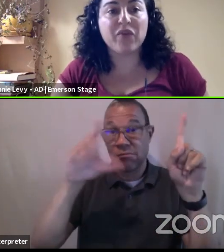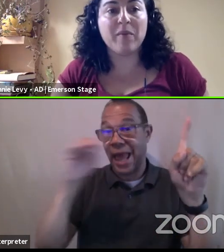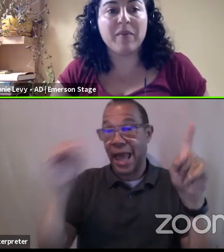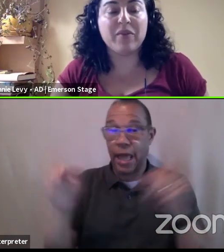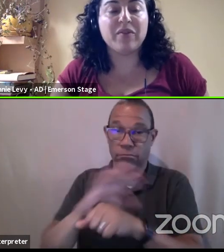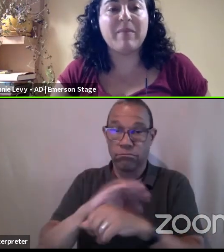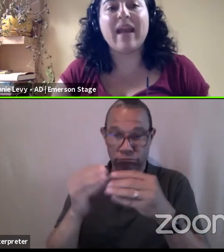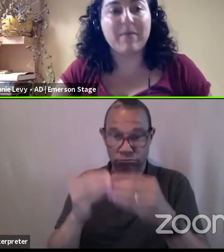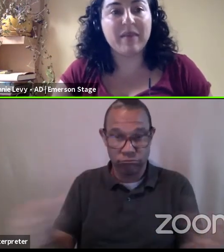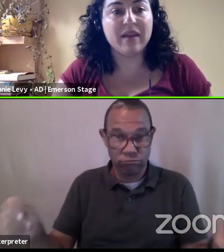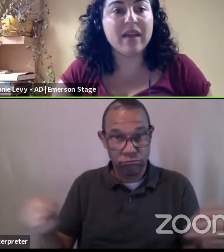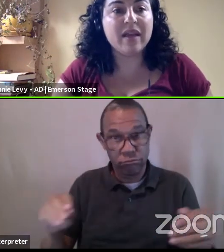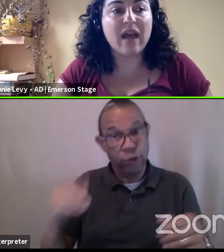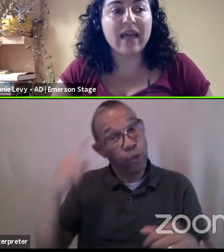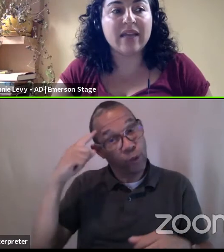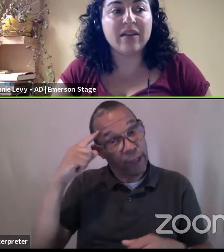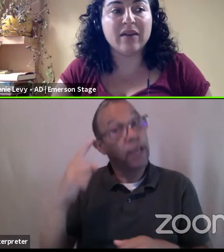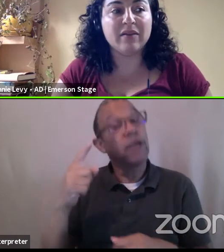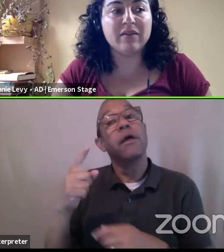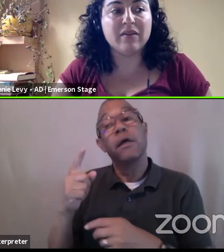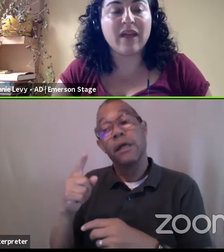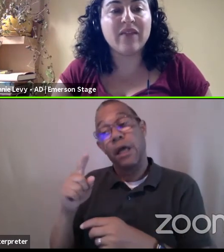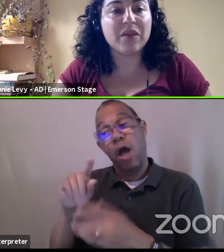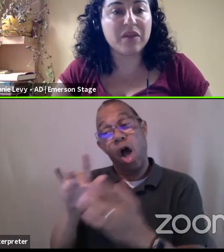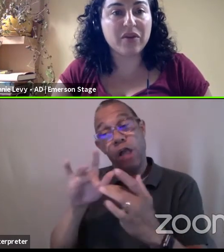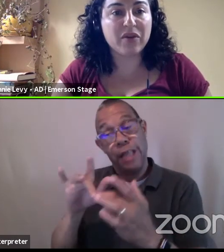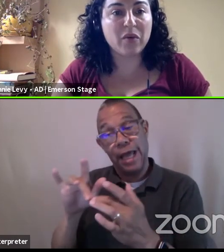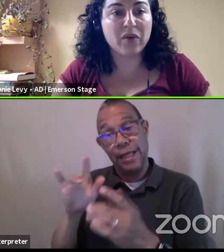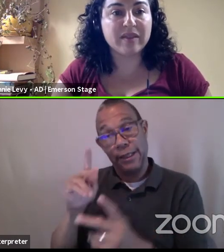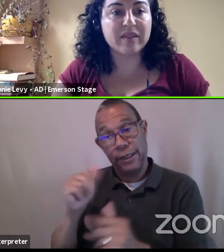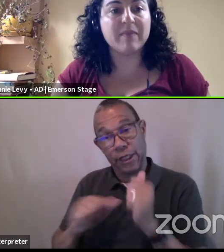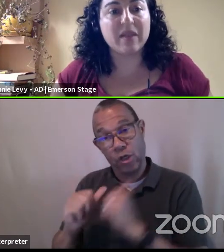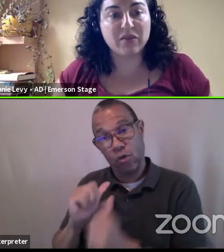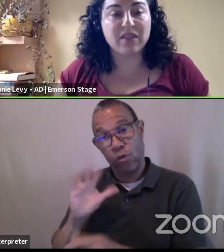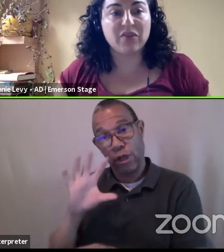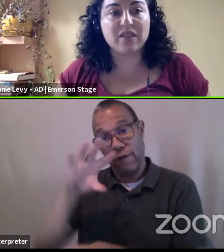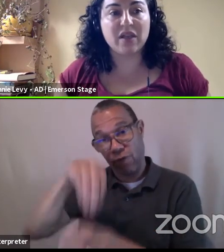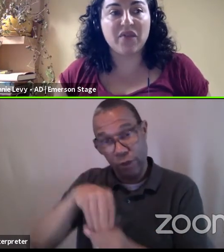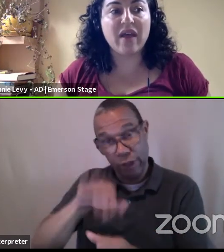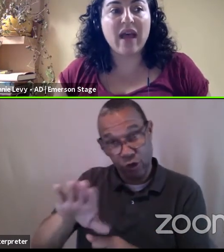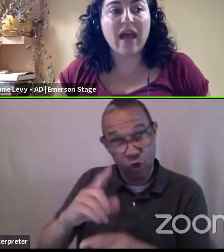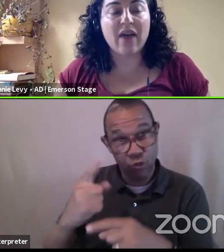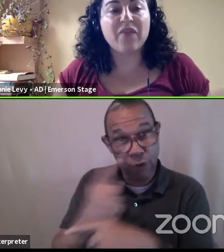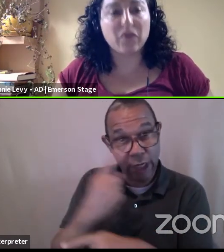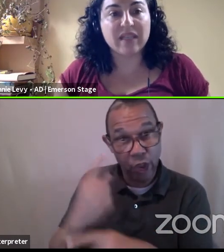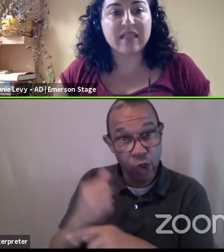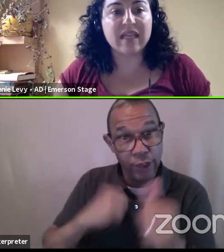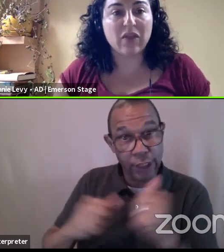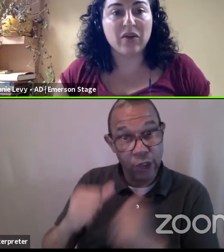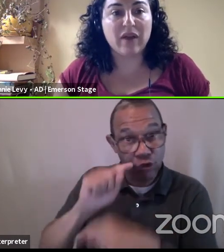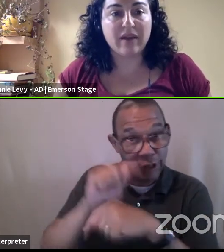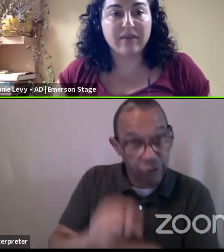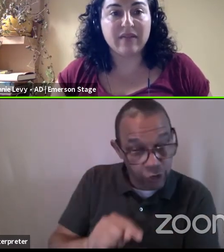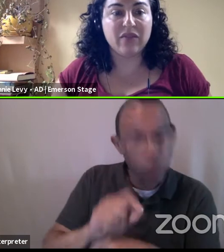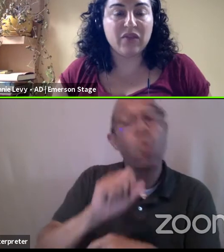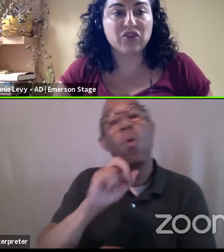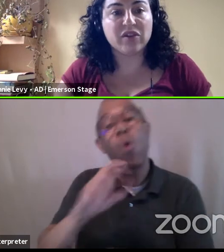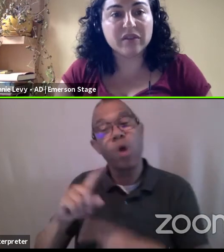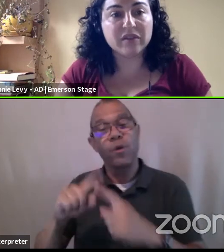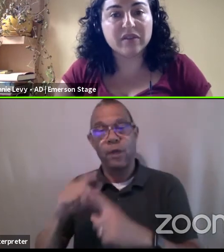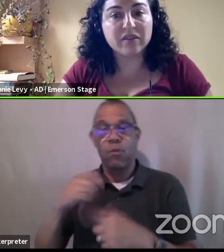separate from theater that might happen, uh, in a live in a theater, or is this something that you see yourself, uh, folding together, uh,